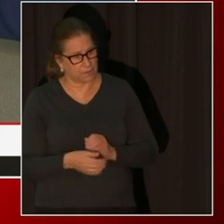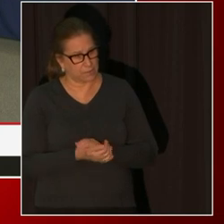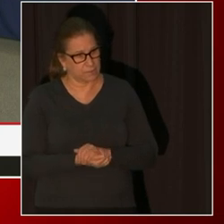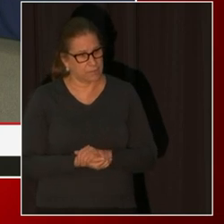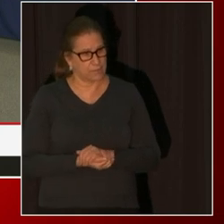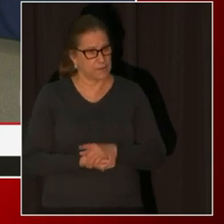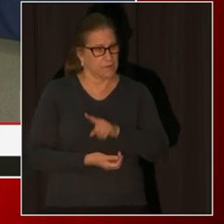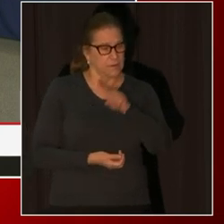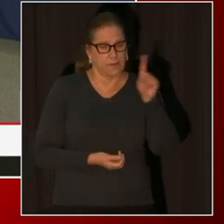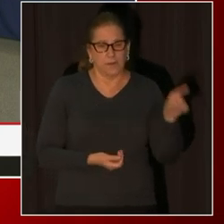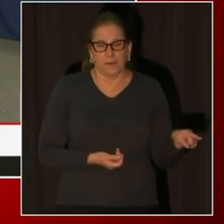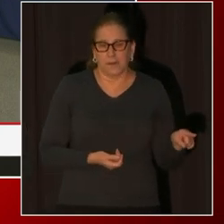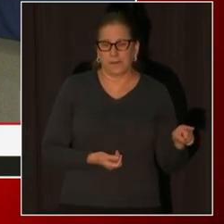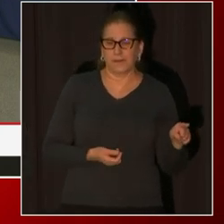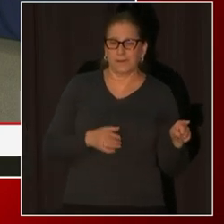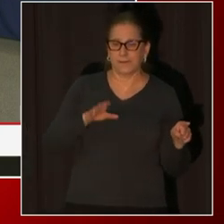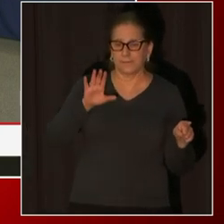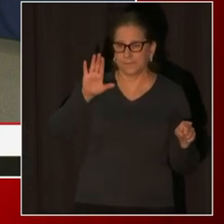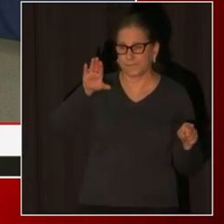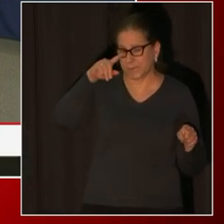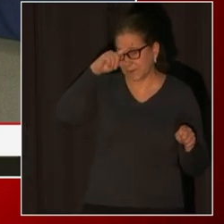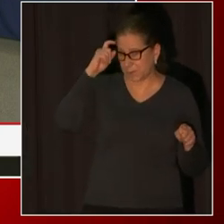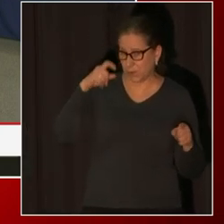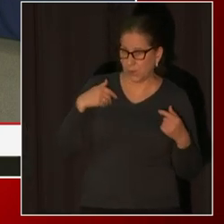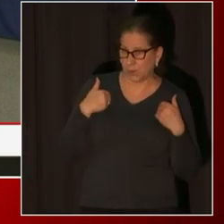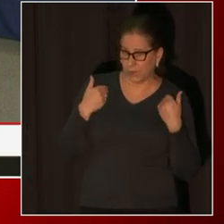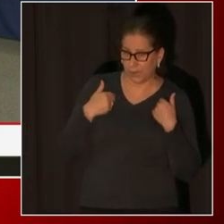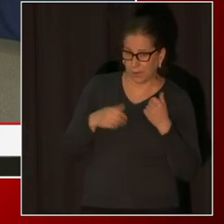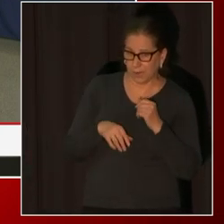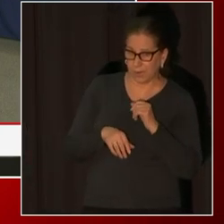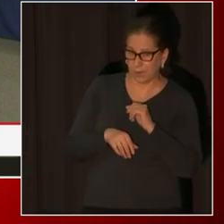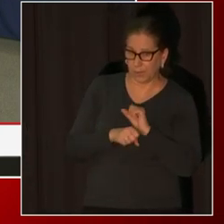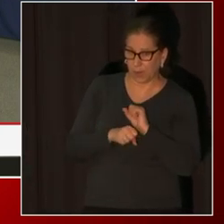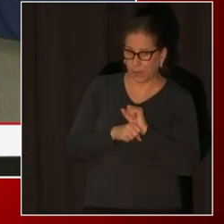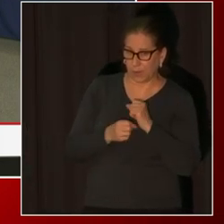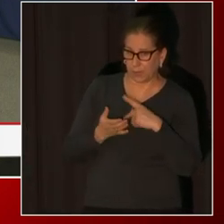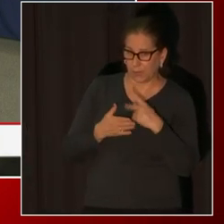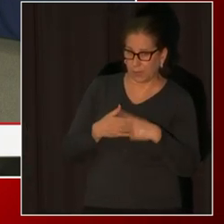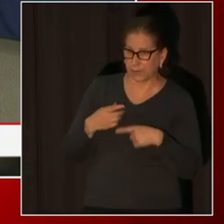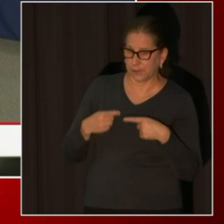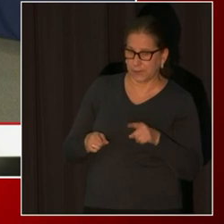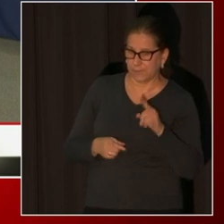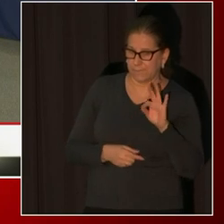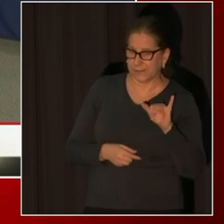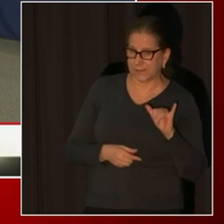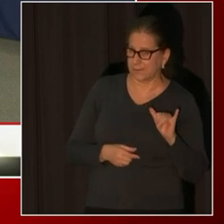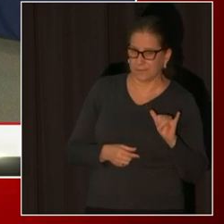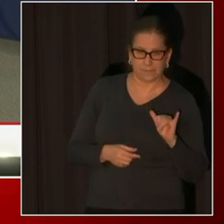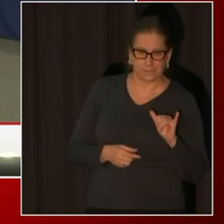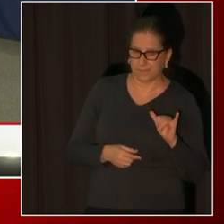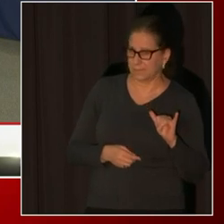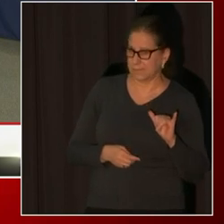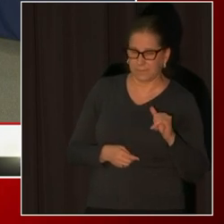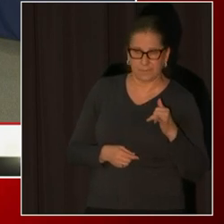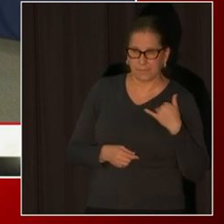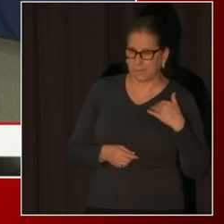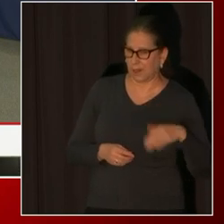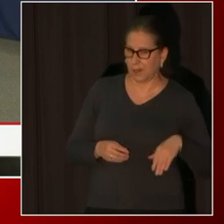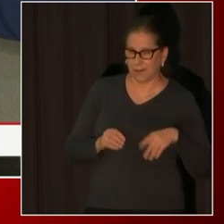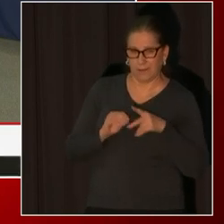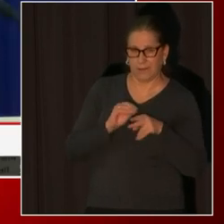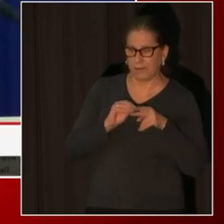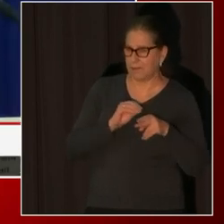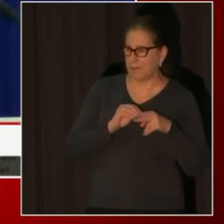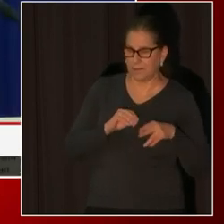So the Summer Youth Employment Program, in the current fiscal year, we did not make any reductions to the program. I know the mayor